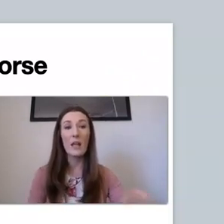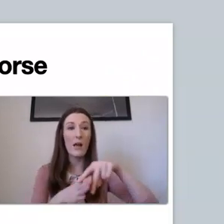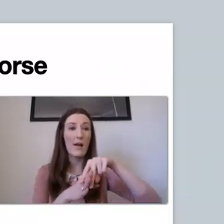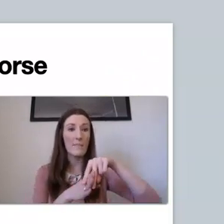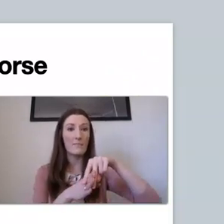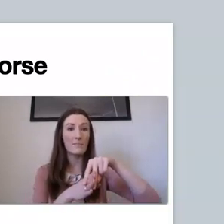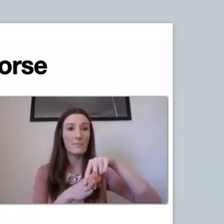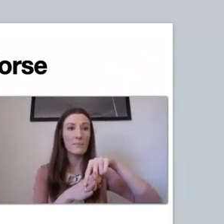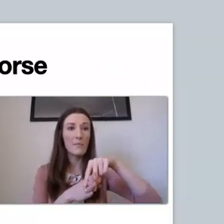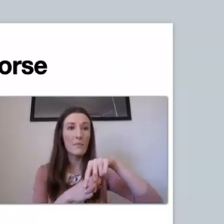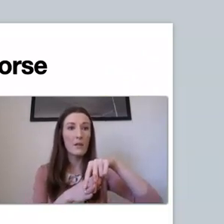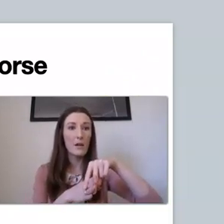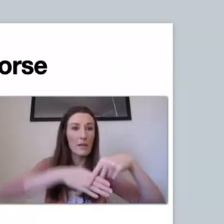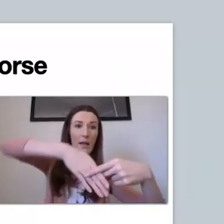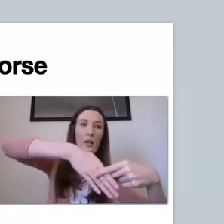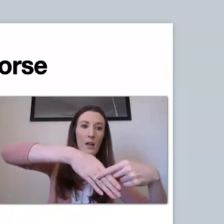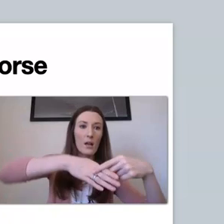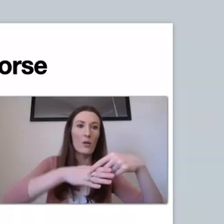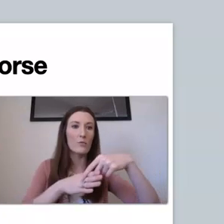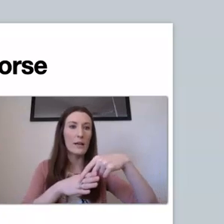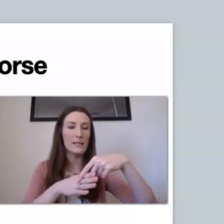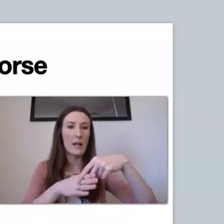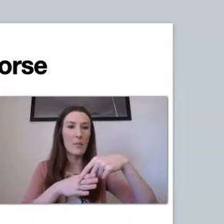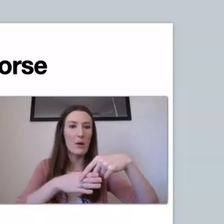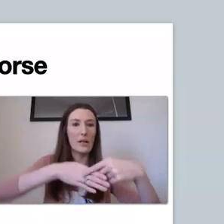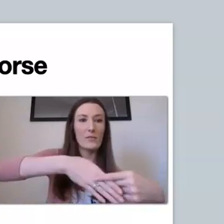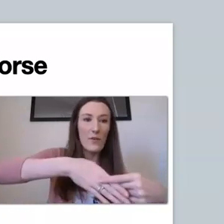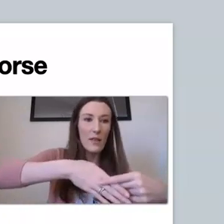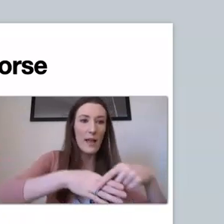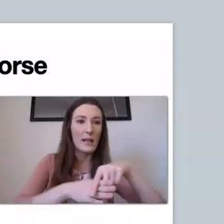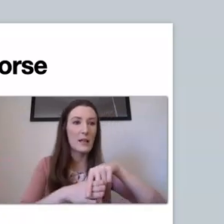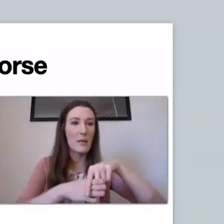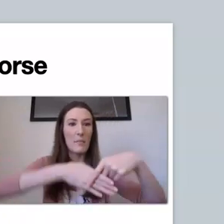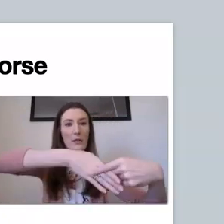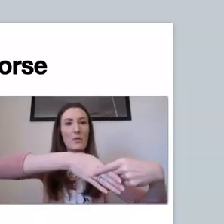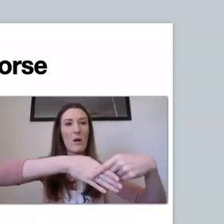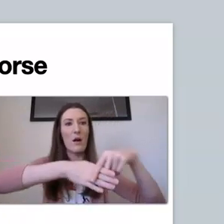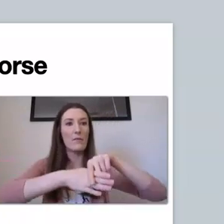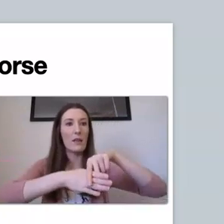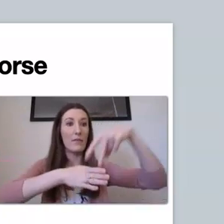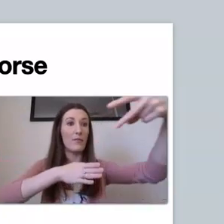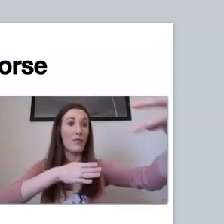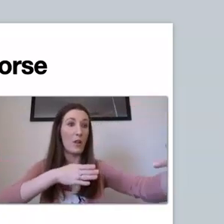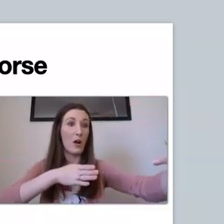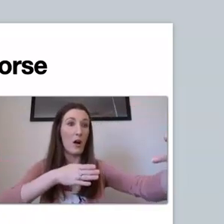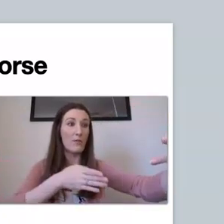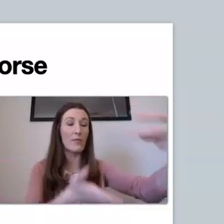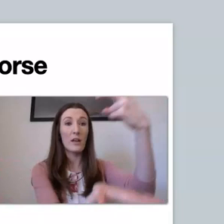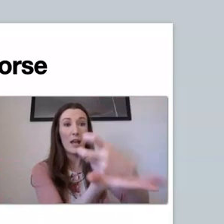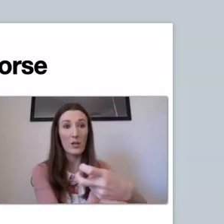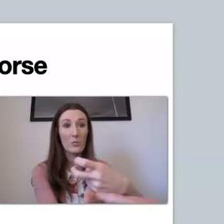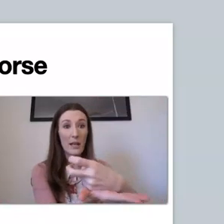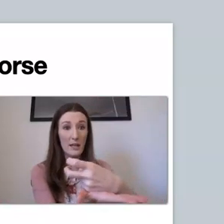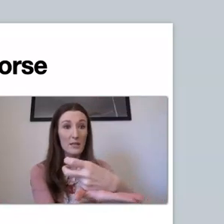if he like raises up on his front legs and bucks you off, if you fall